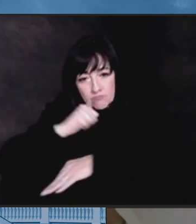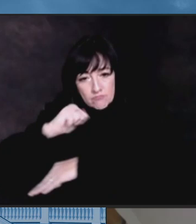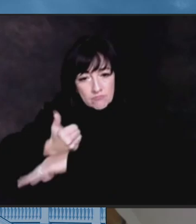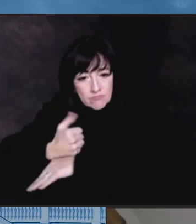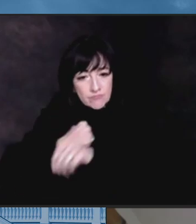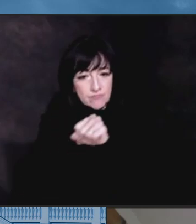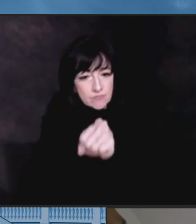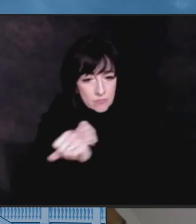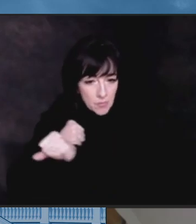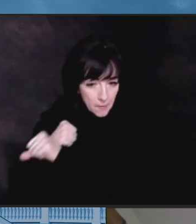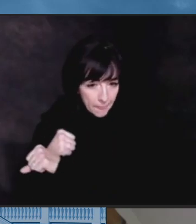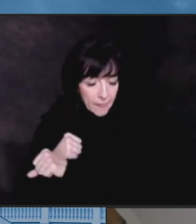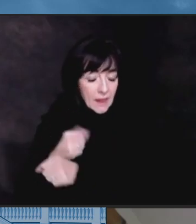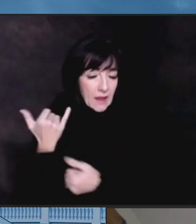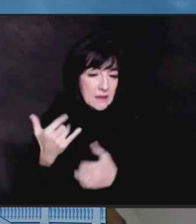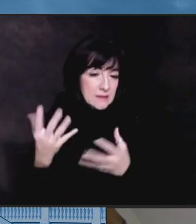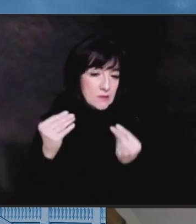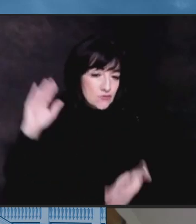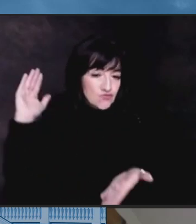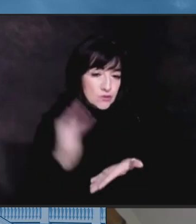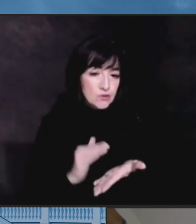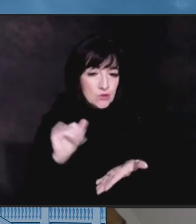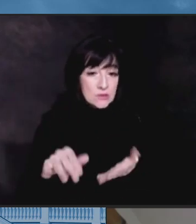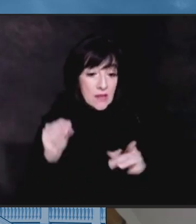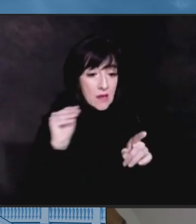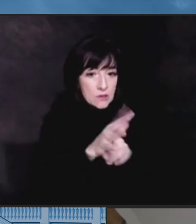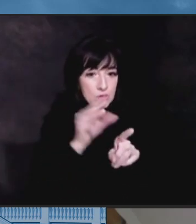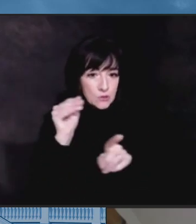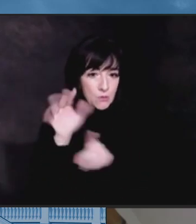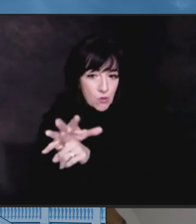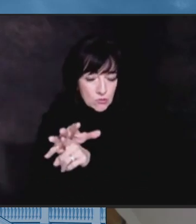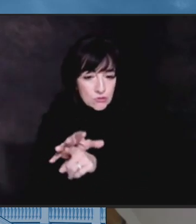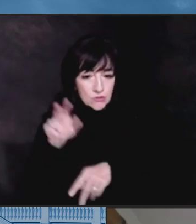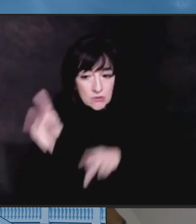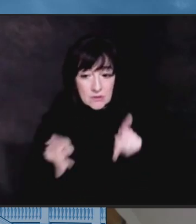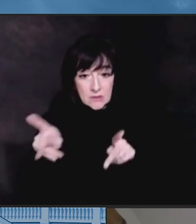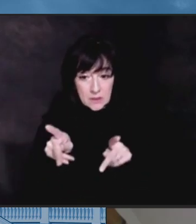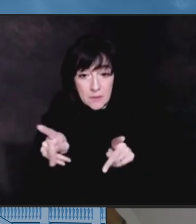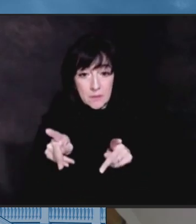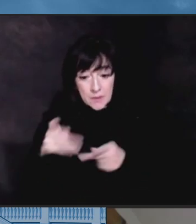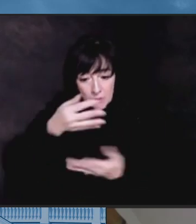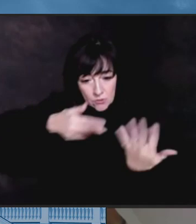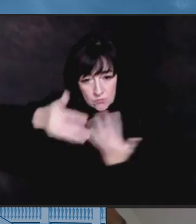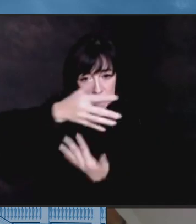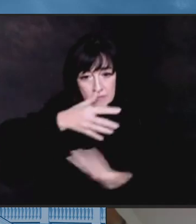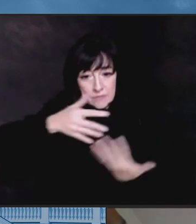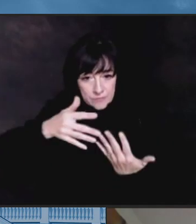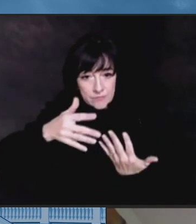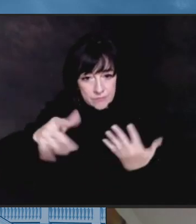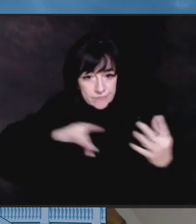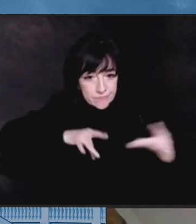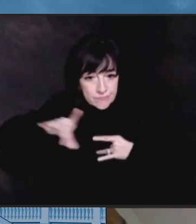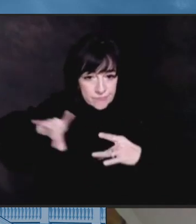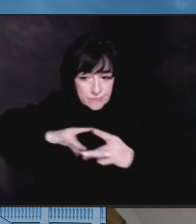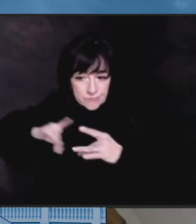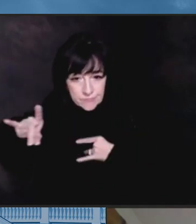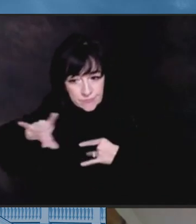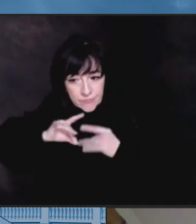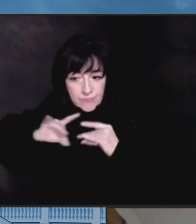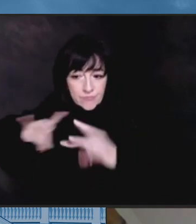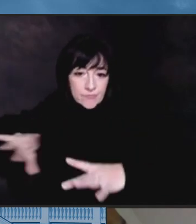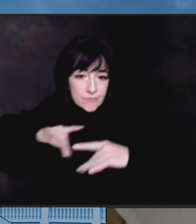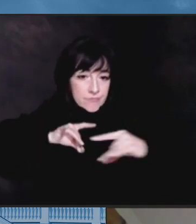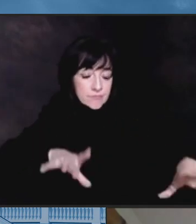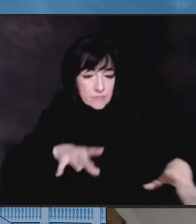reducing the exposure and risk of folks coming in contact with somebody in the public who's carrying